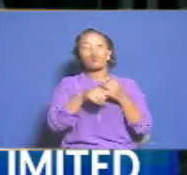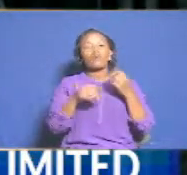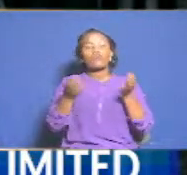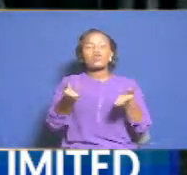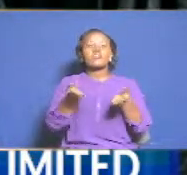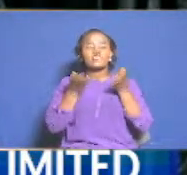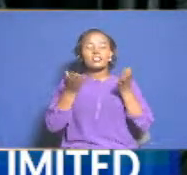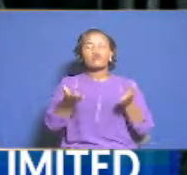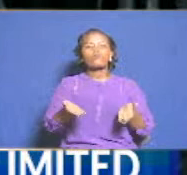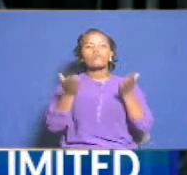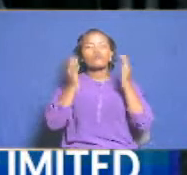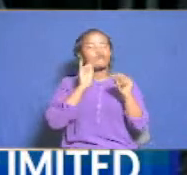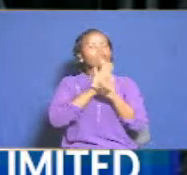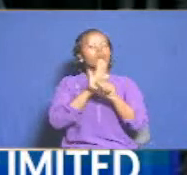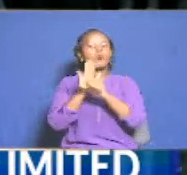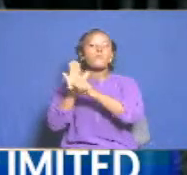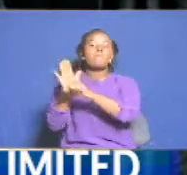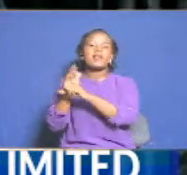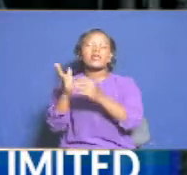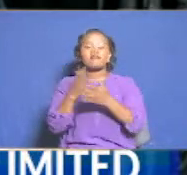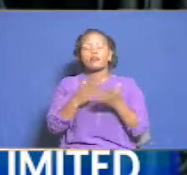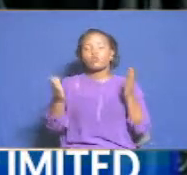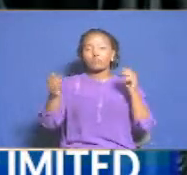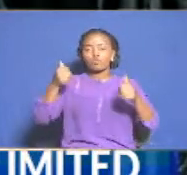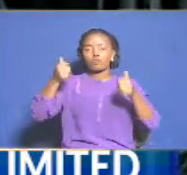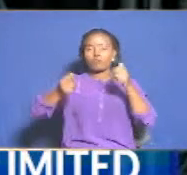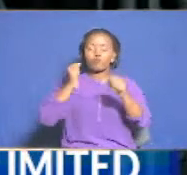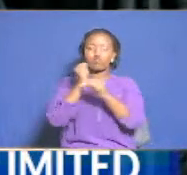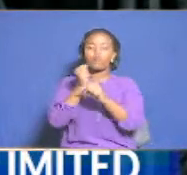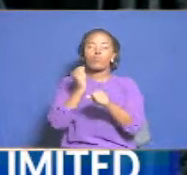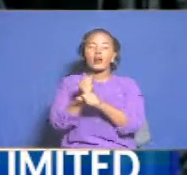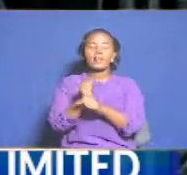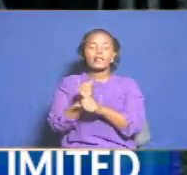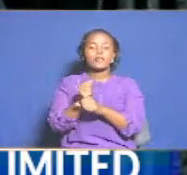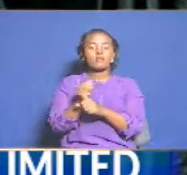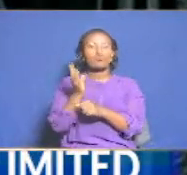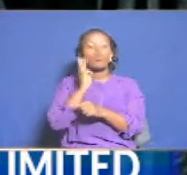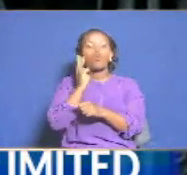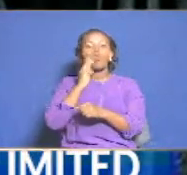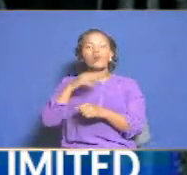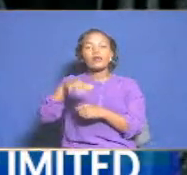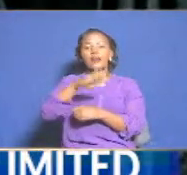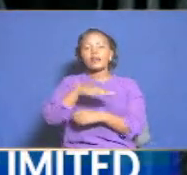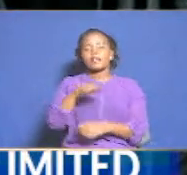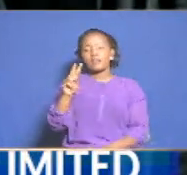number of vessels that will operate in Lake Victoria.